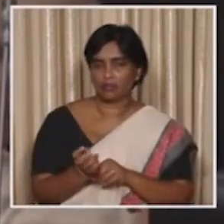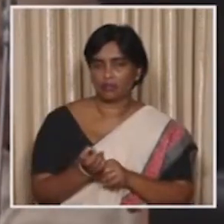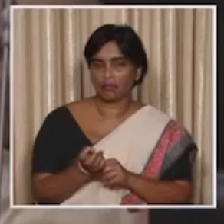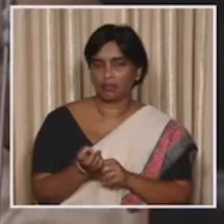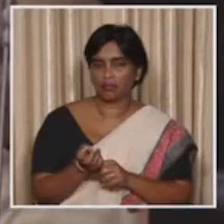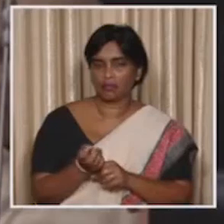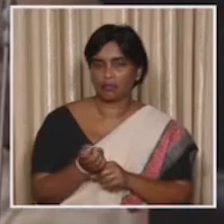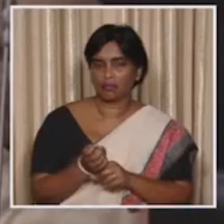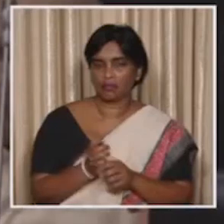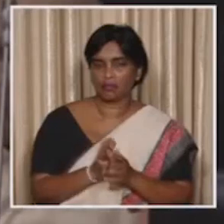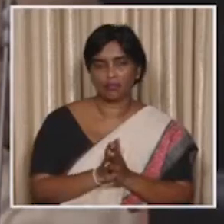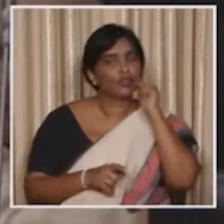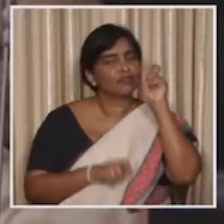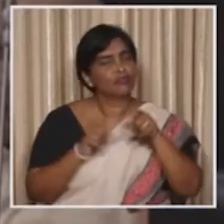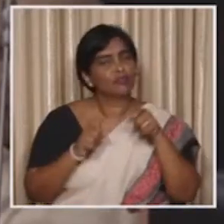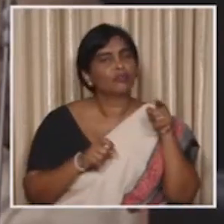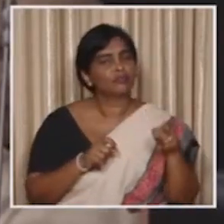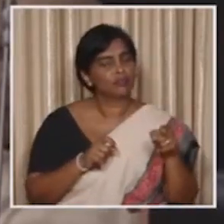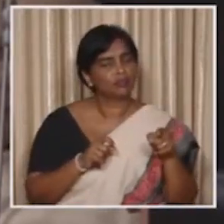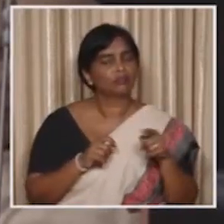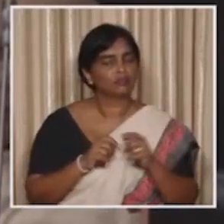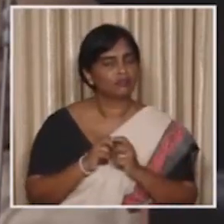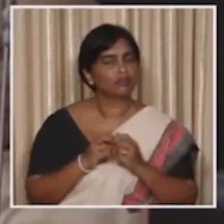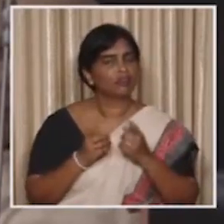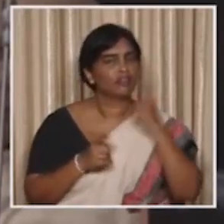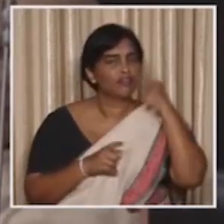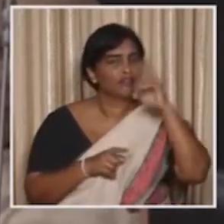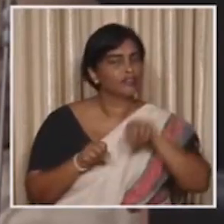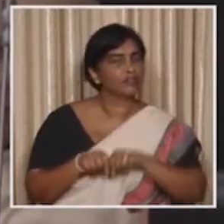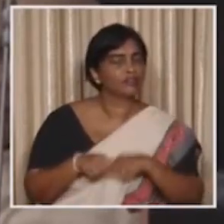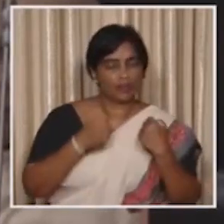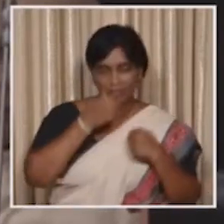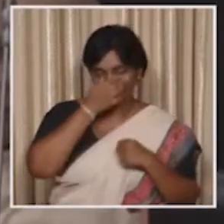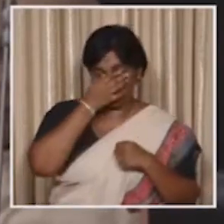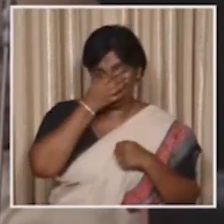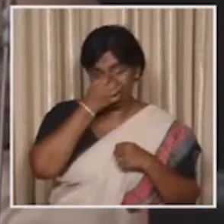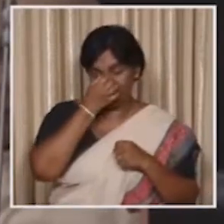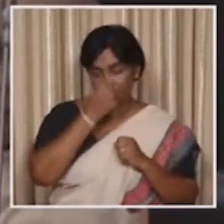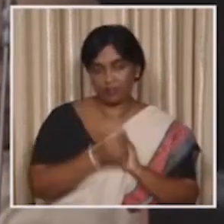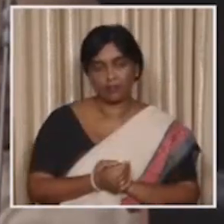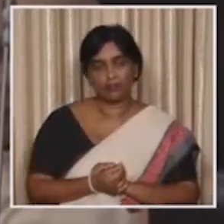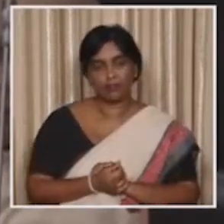That is also a breach of public trust. So make a kohen diwara wenne ekai man ahanne.